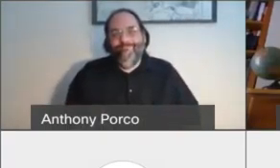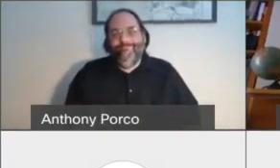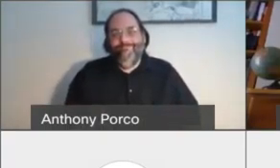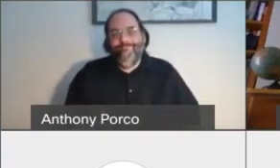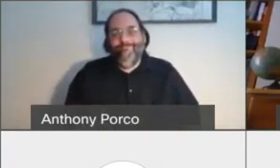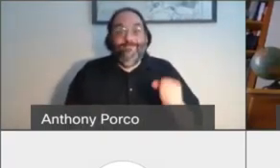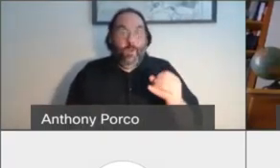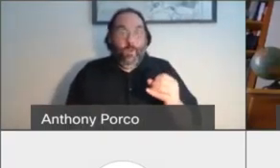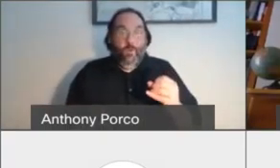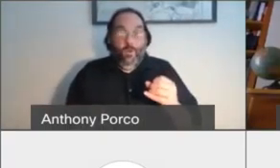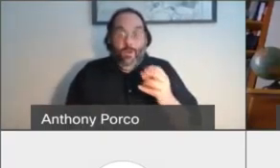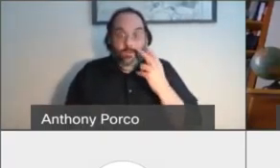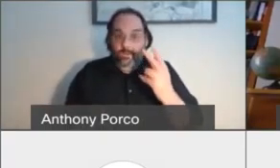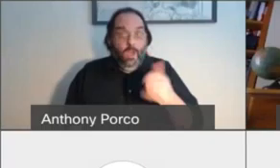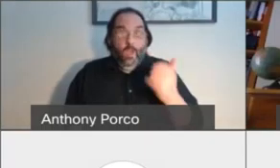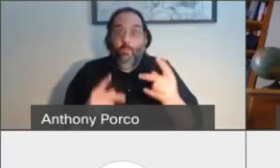So I don't see any other